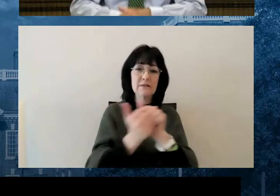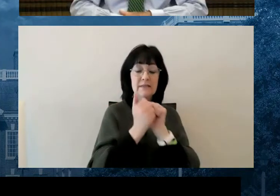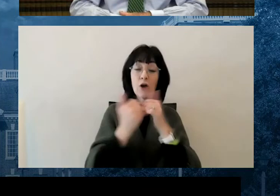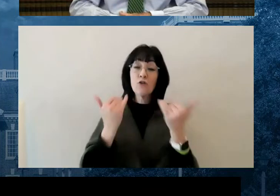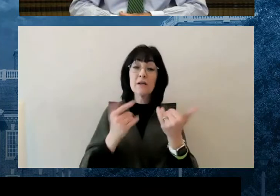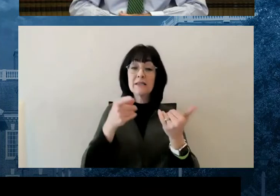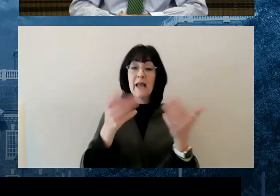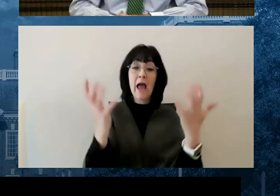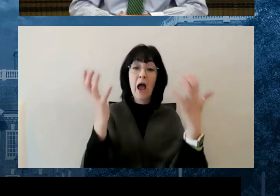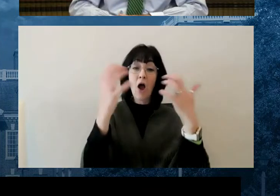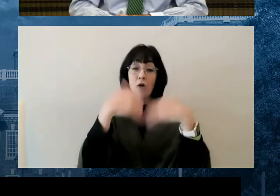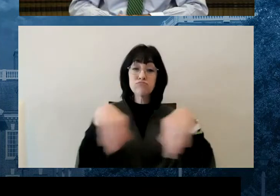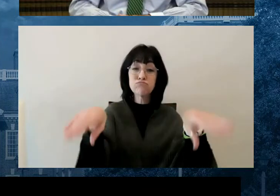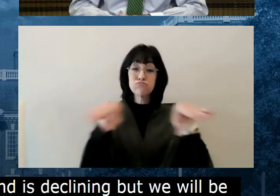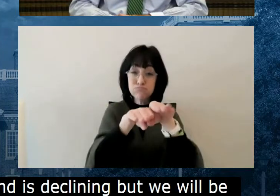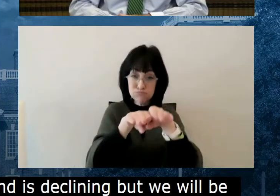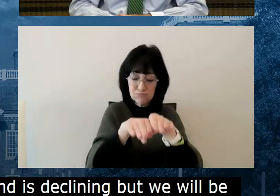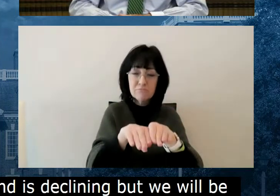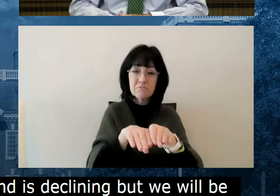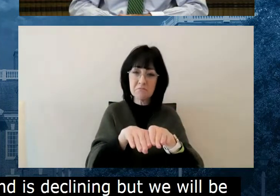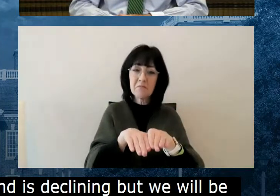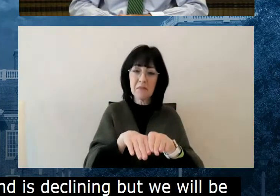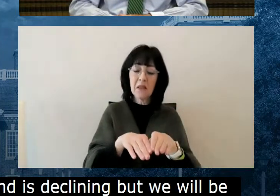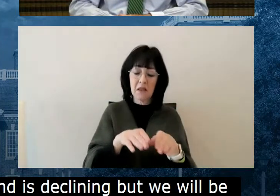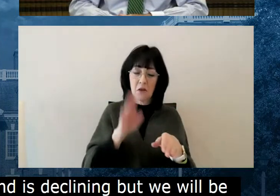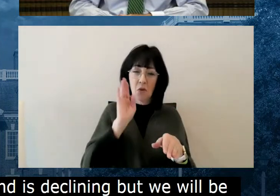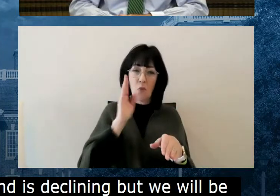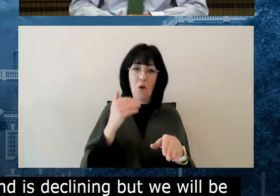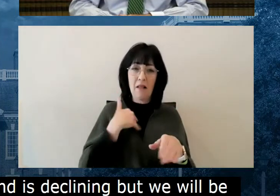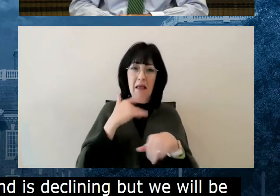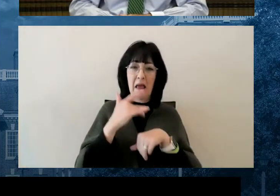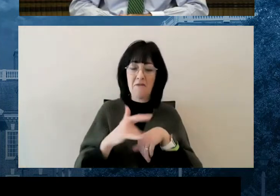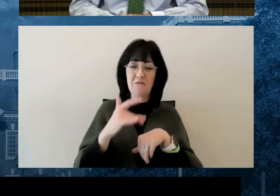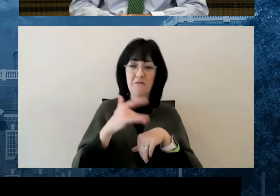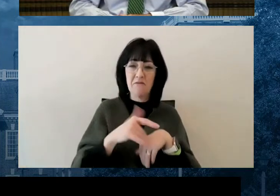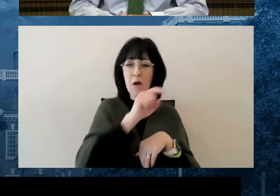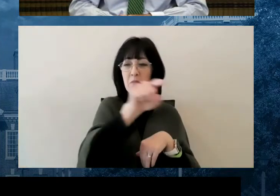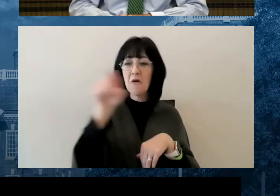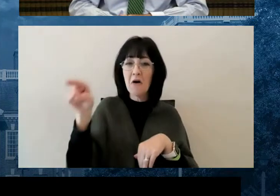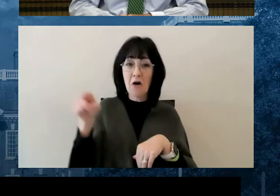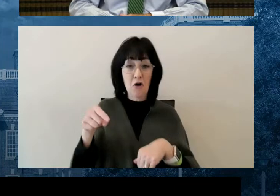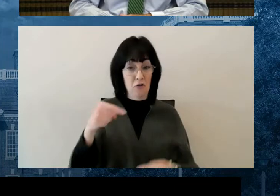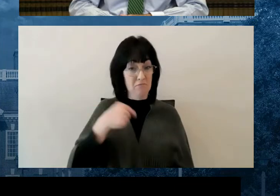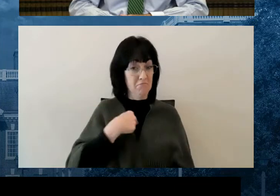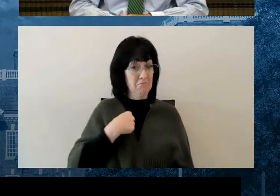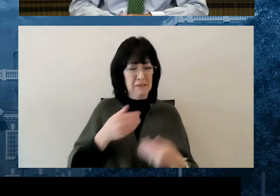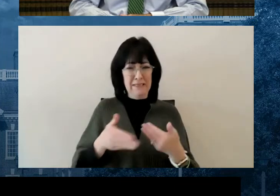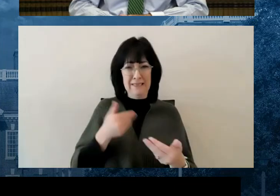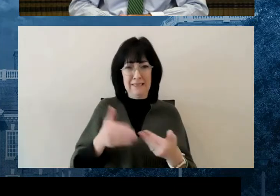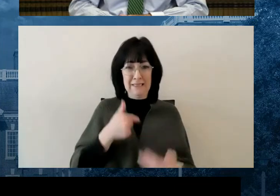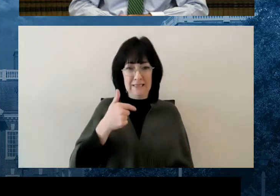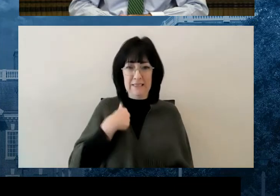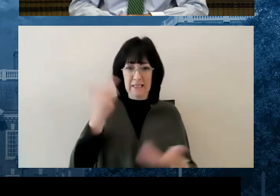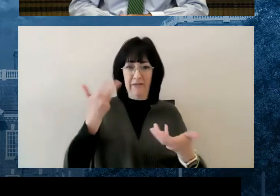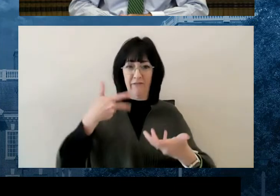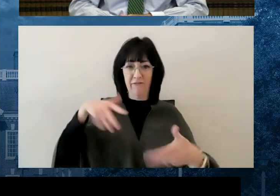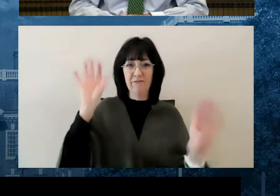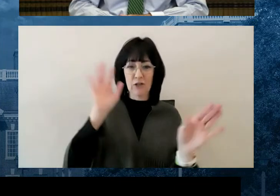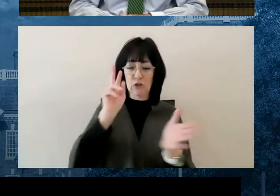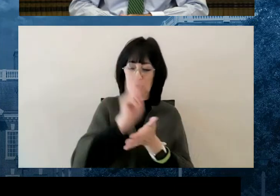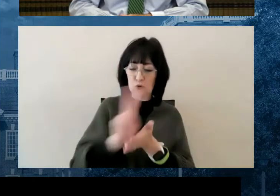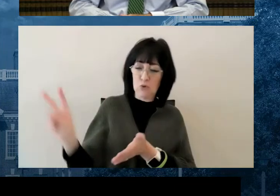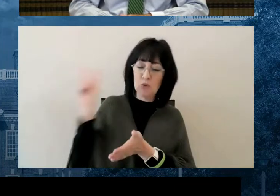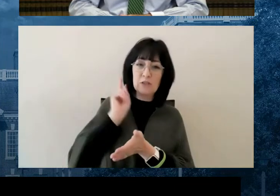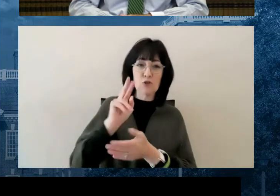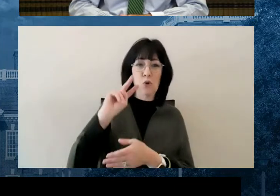community near you. It was easy, though, for me. I got both of my vaccines, just finished up 2 weeks ago with my second dose